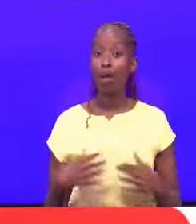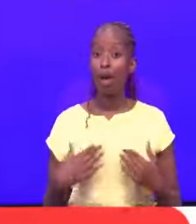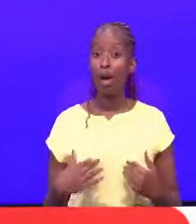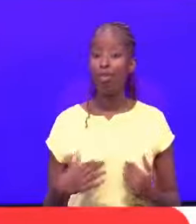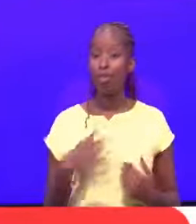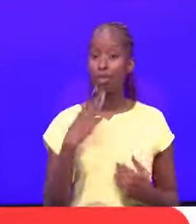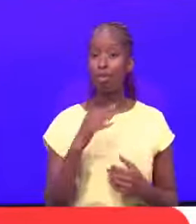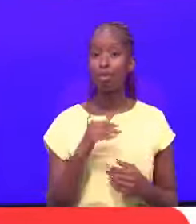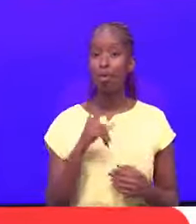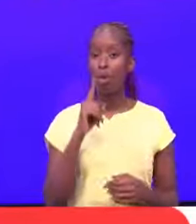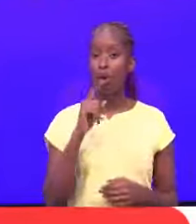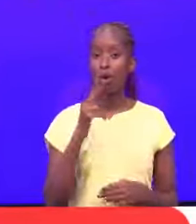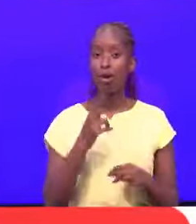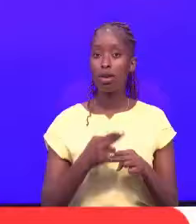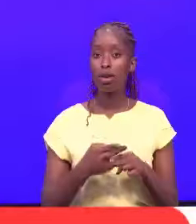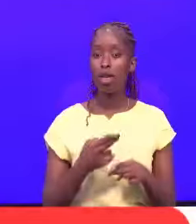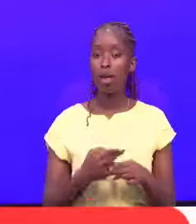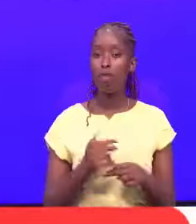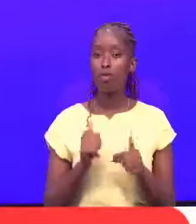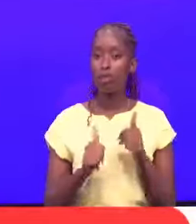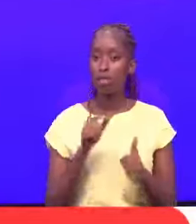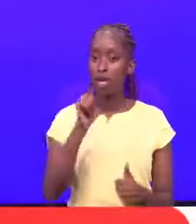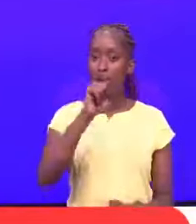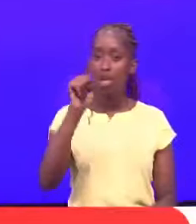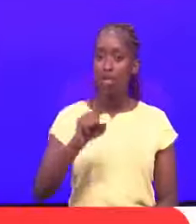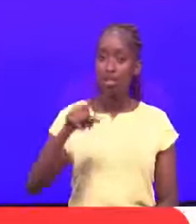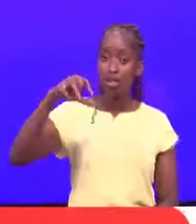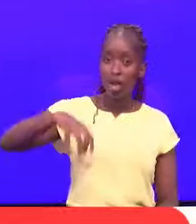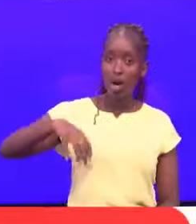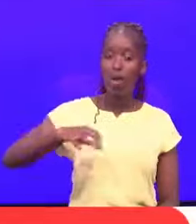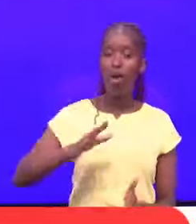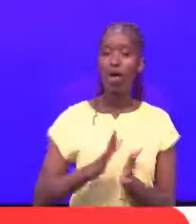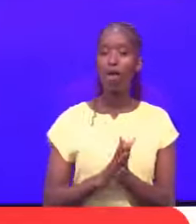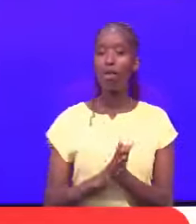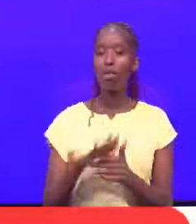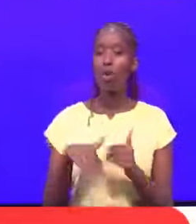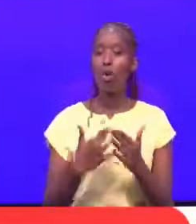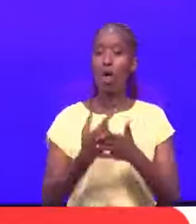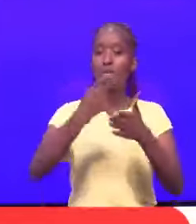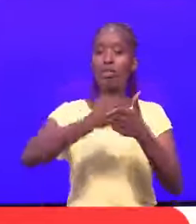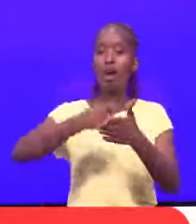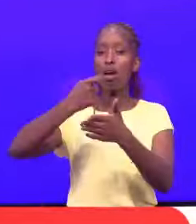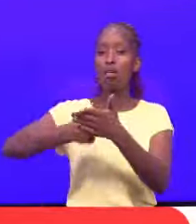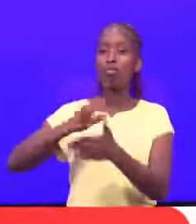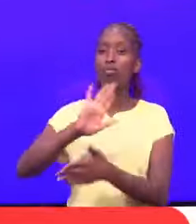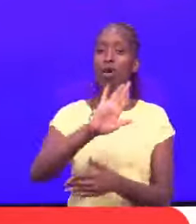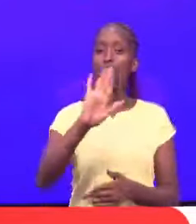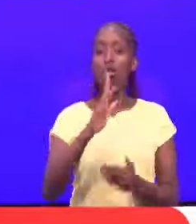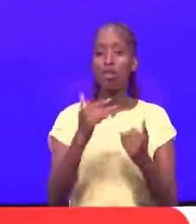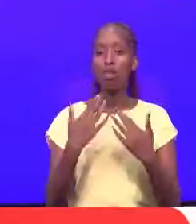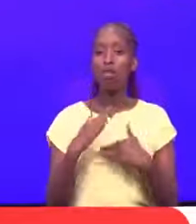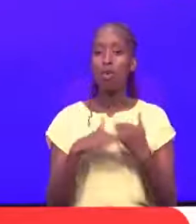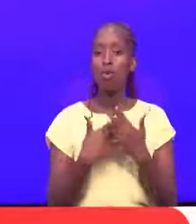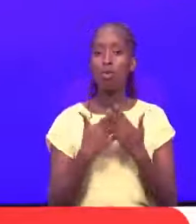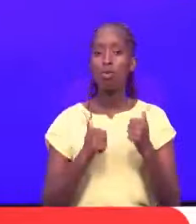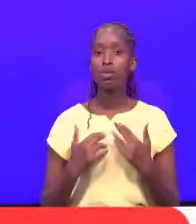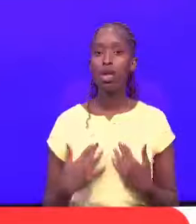and one name only, Zakayo, and his punitive taxes. That is a common cry across this